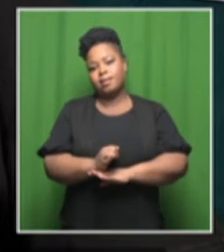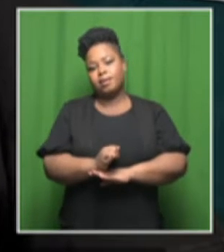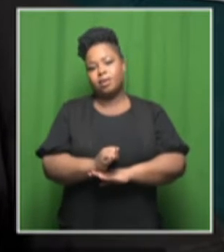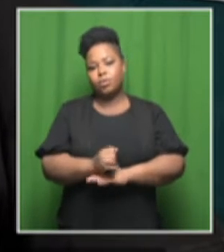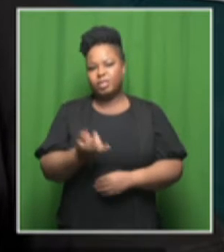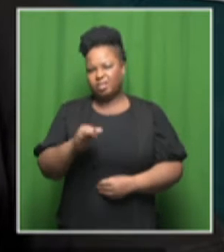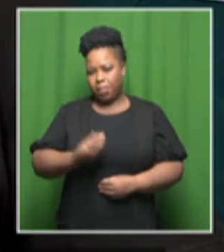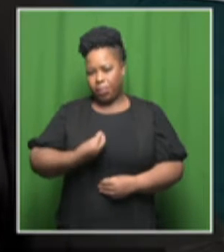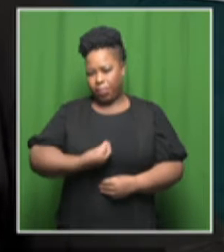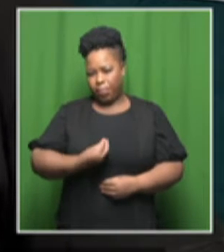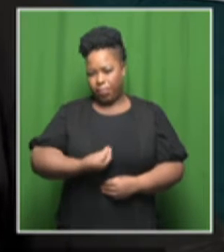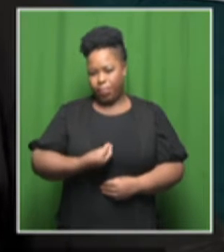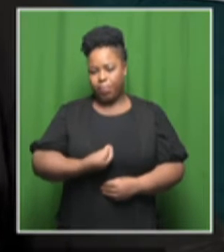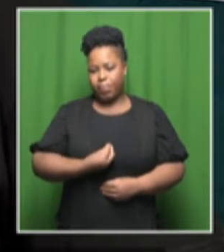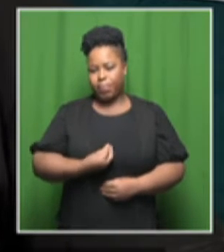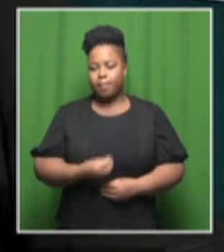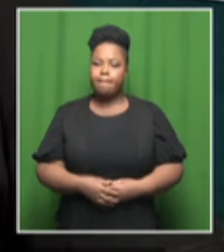a younger age,